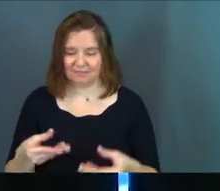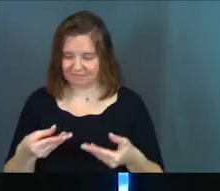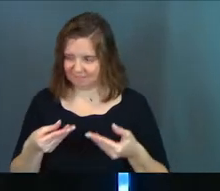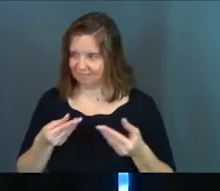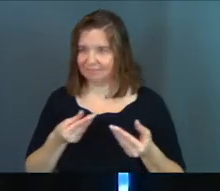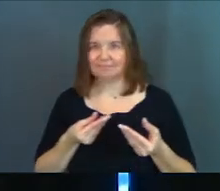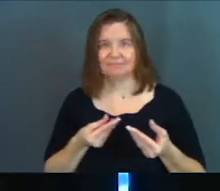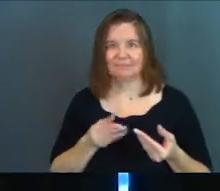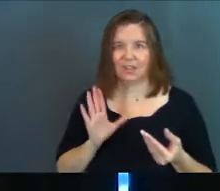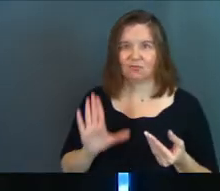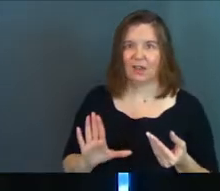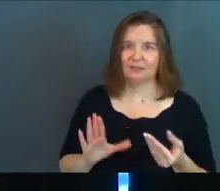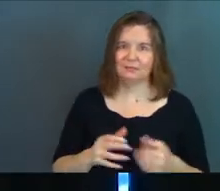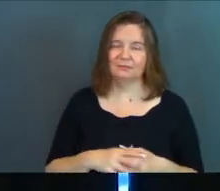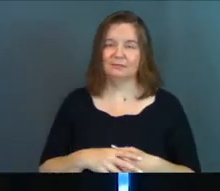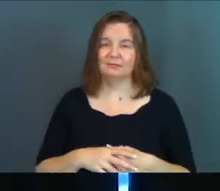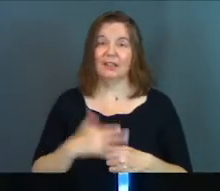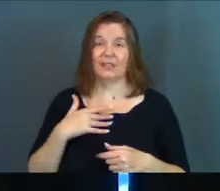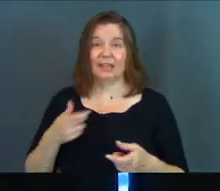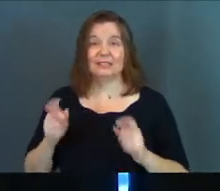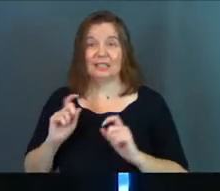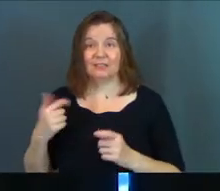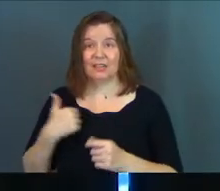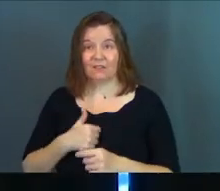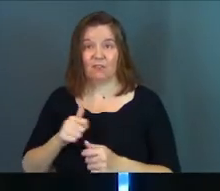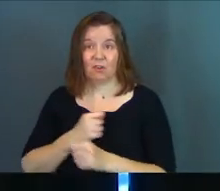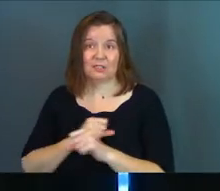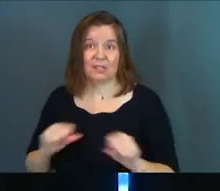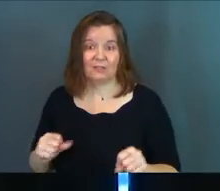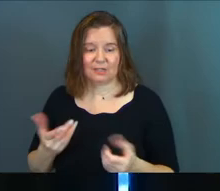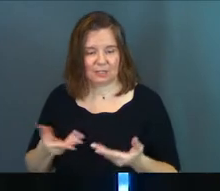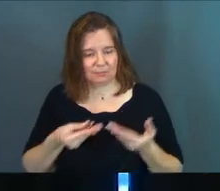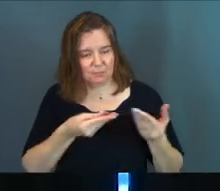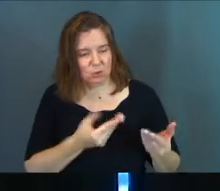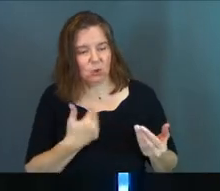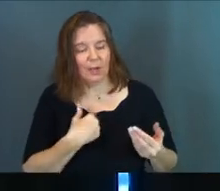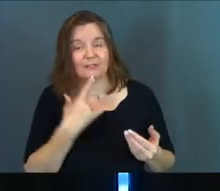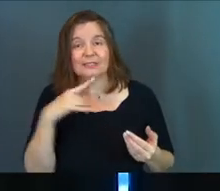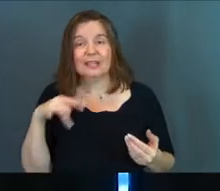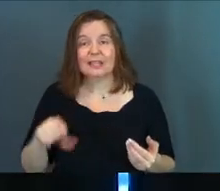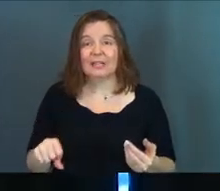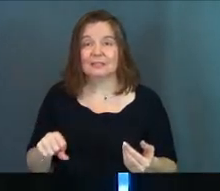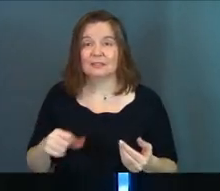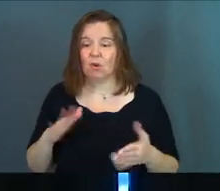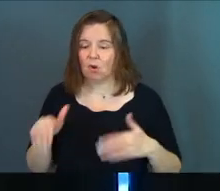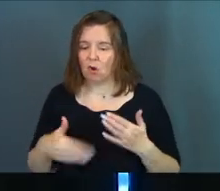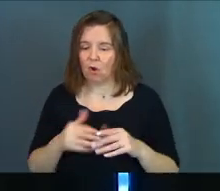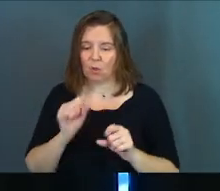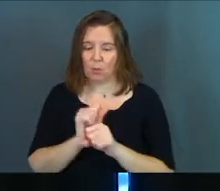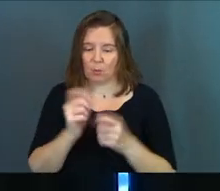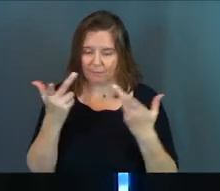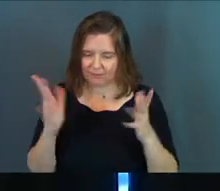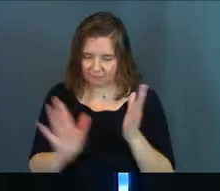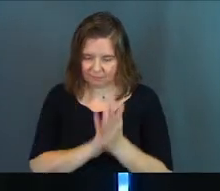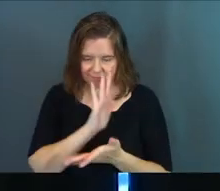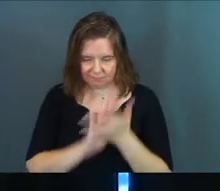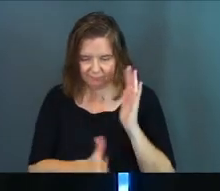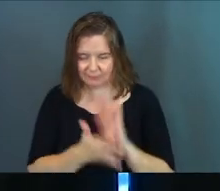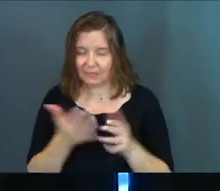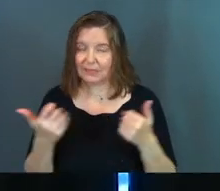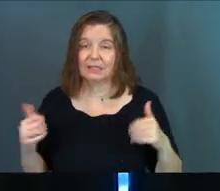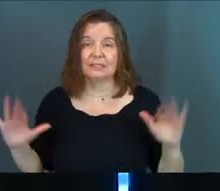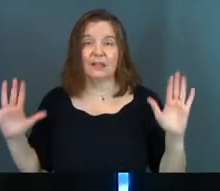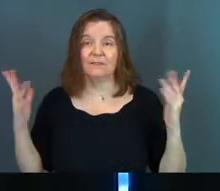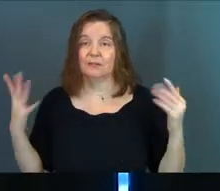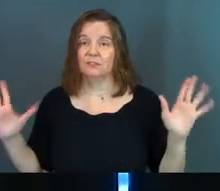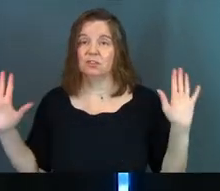it. It's like, that's great. That's the gift he gives us for our salvation. He's like, here, you just have to say yes. Here is all the work done, the sacrifices